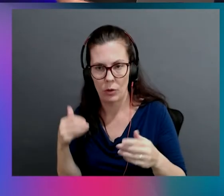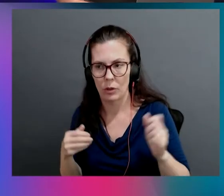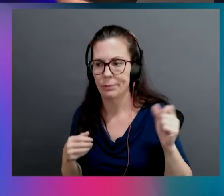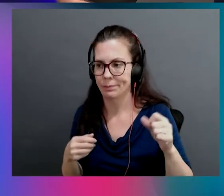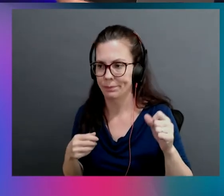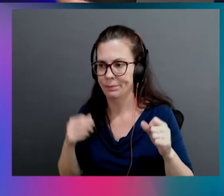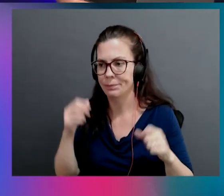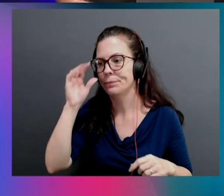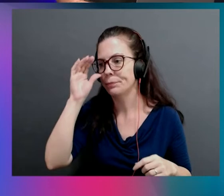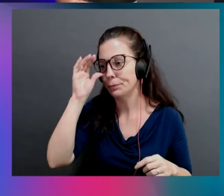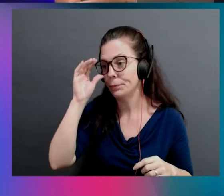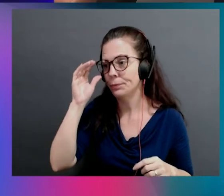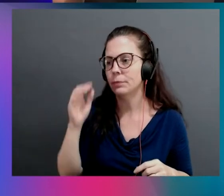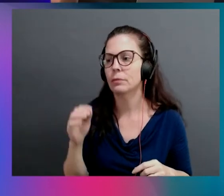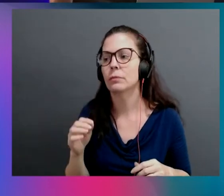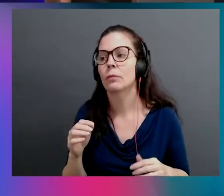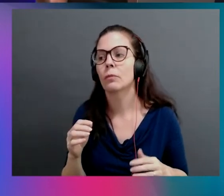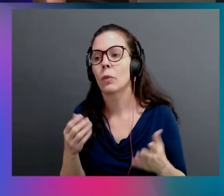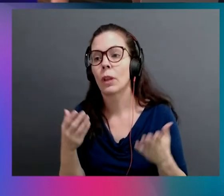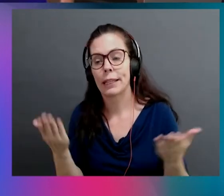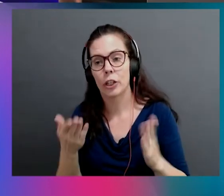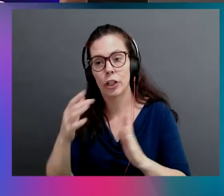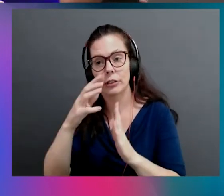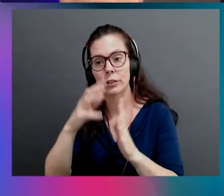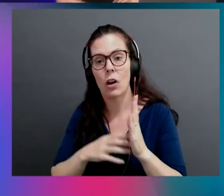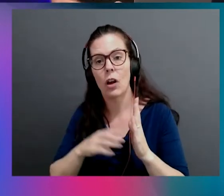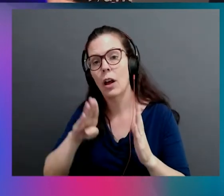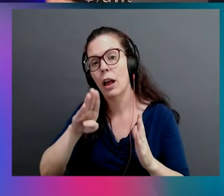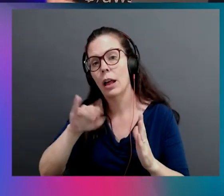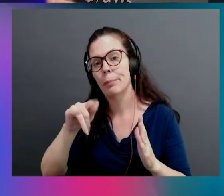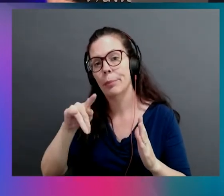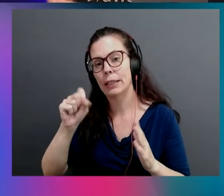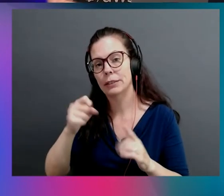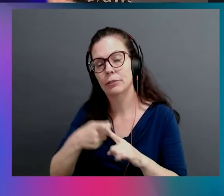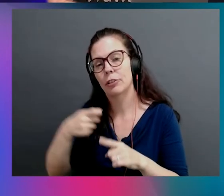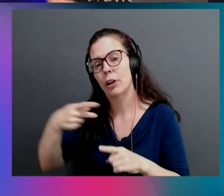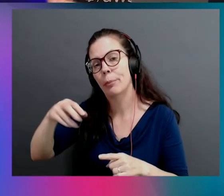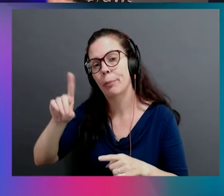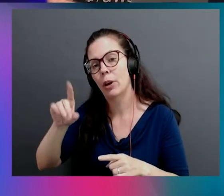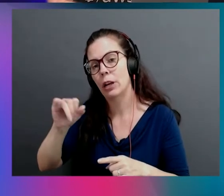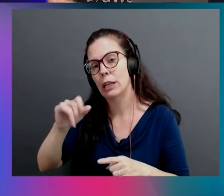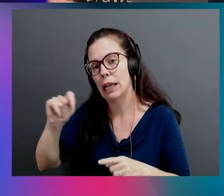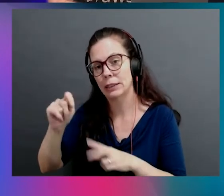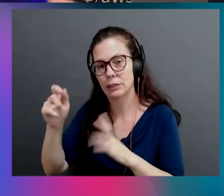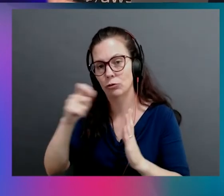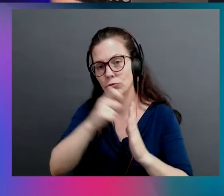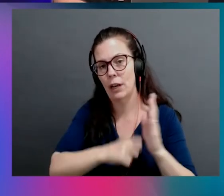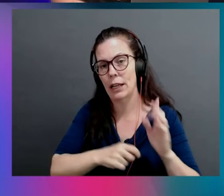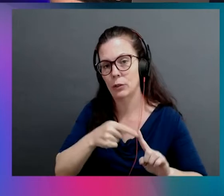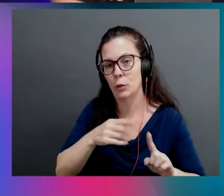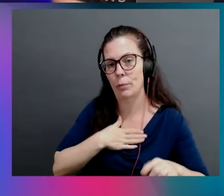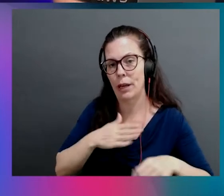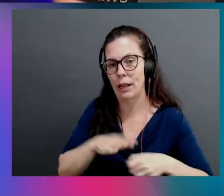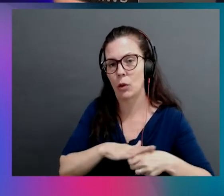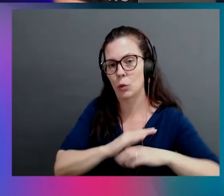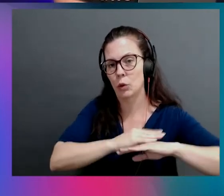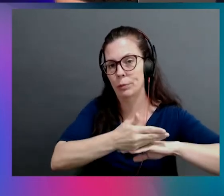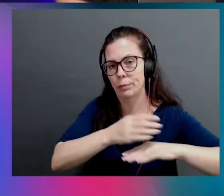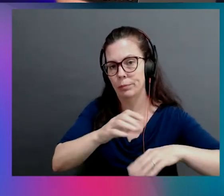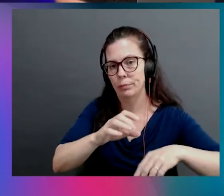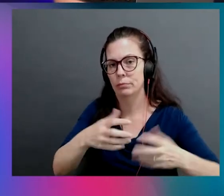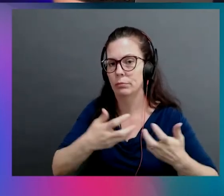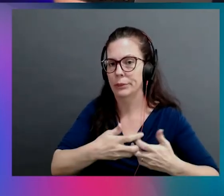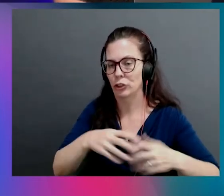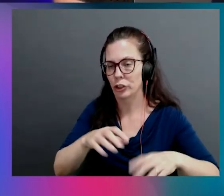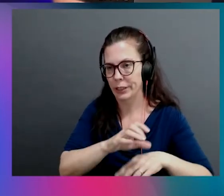here, I'm writing all the bytes of the podcast to my local machine. I'm shortening it for this. This is